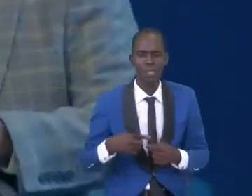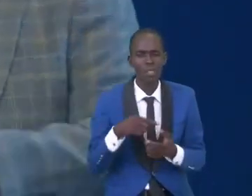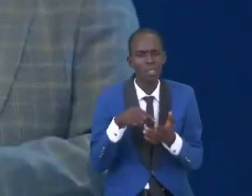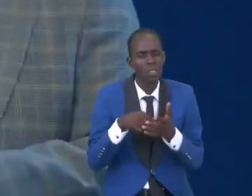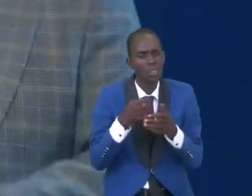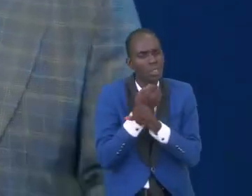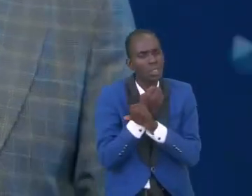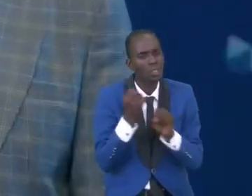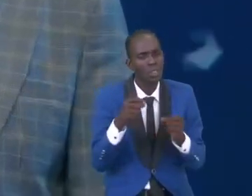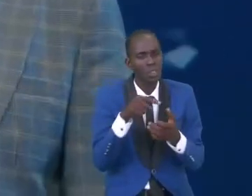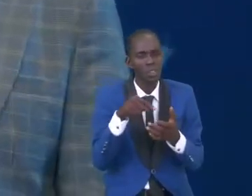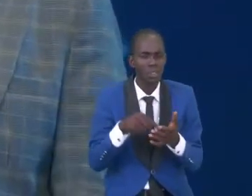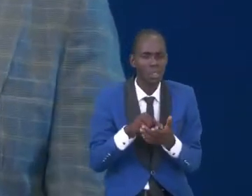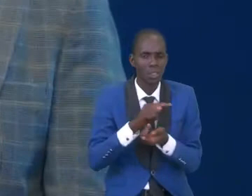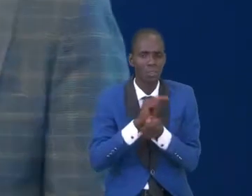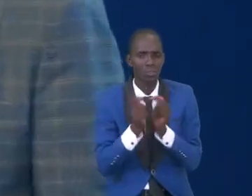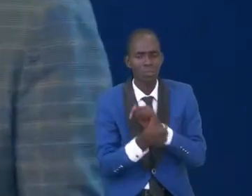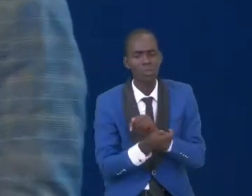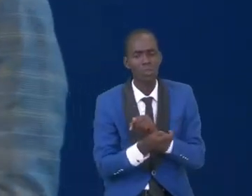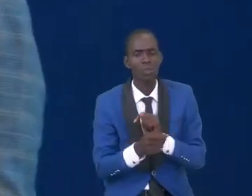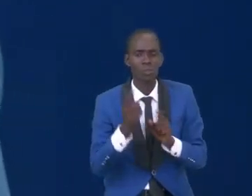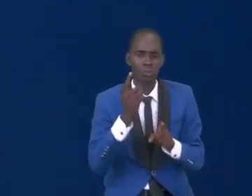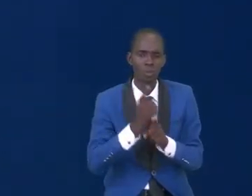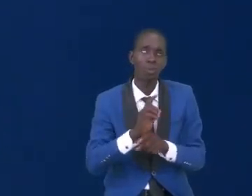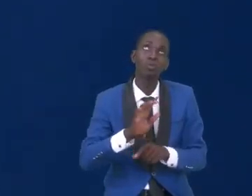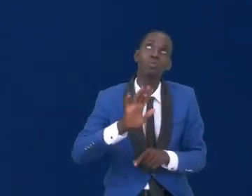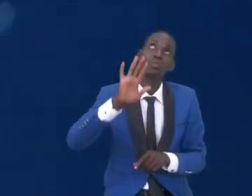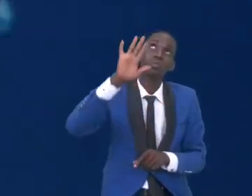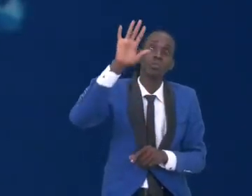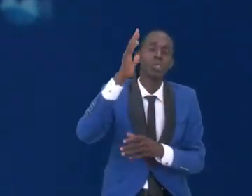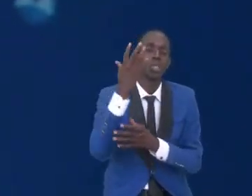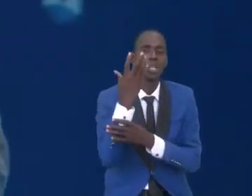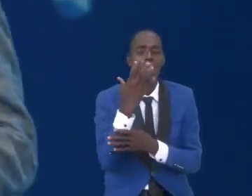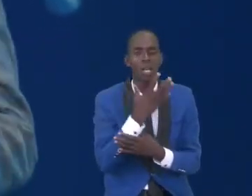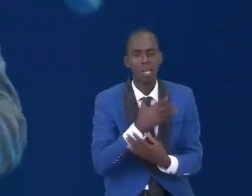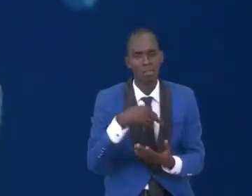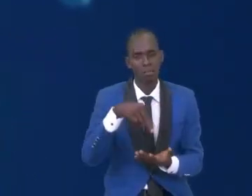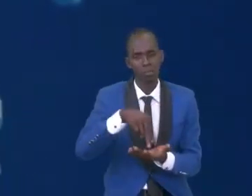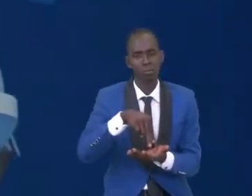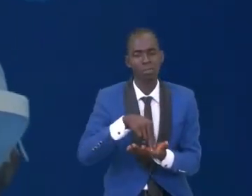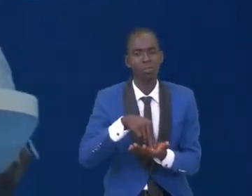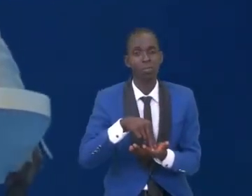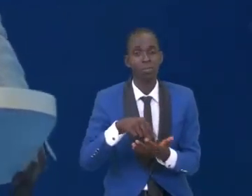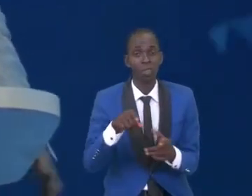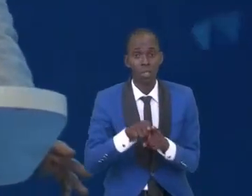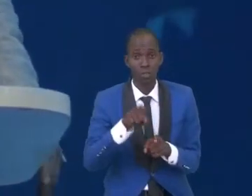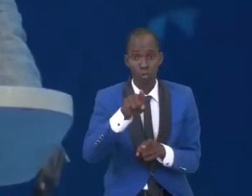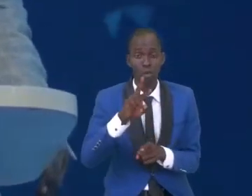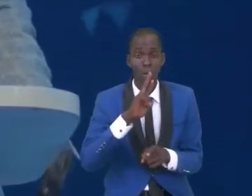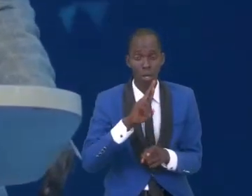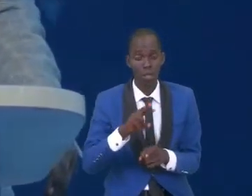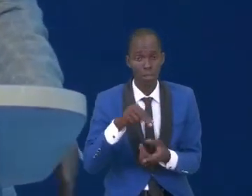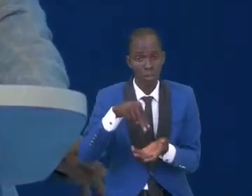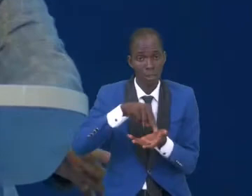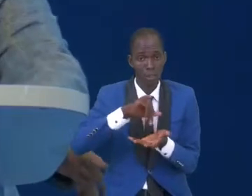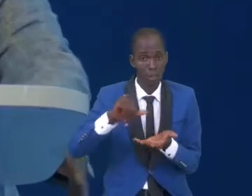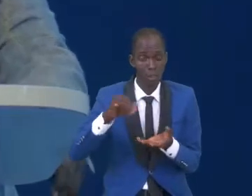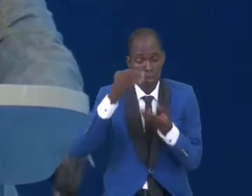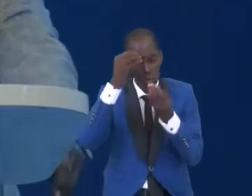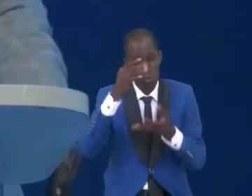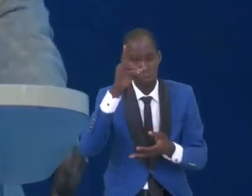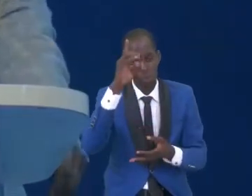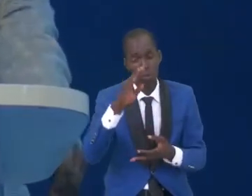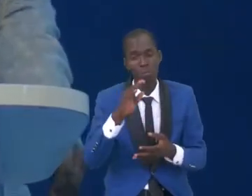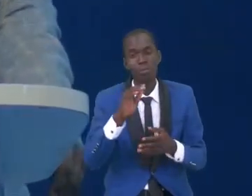this transformation, raise up the hand and stand up. As you are standing up, tell the Lord,